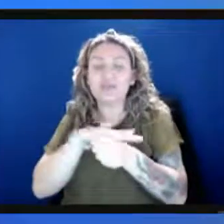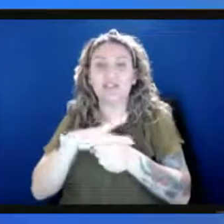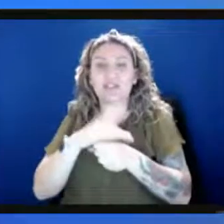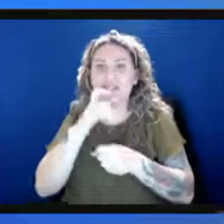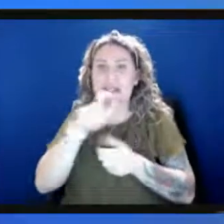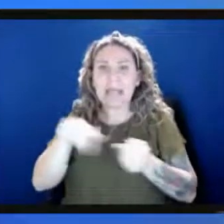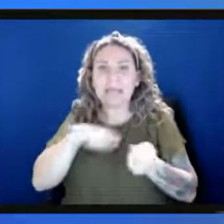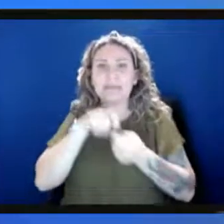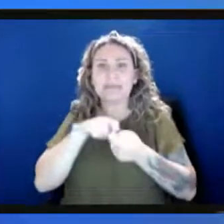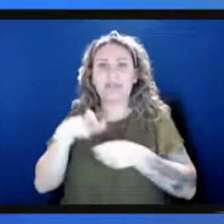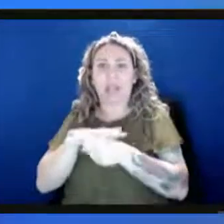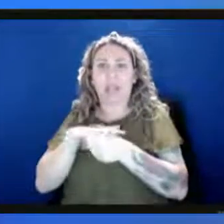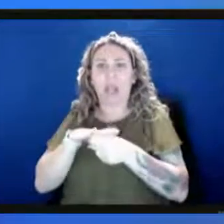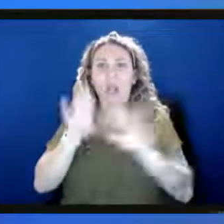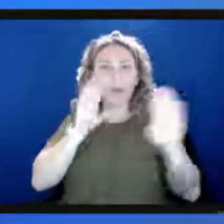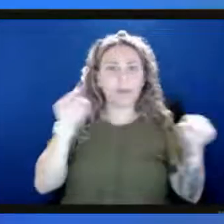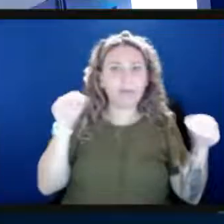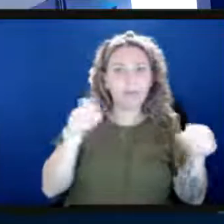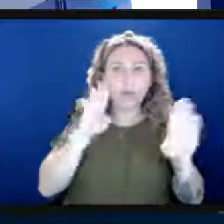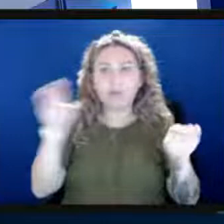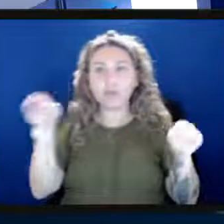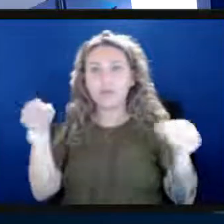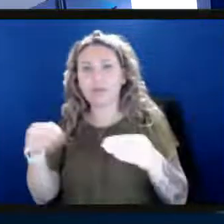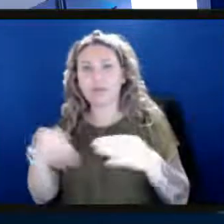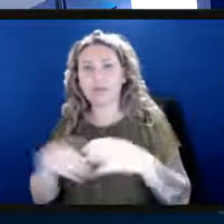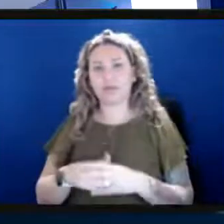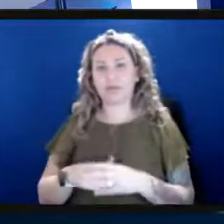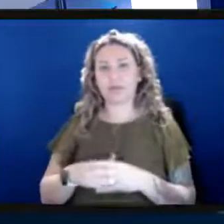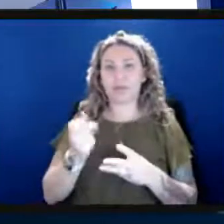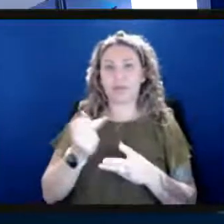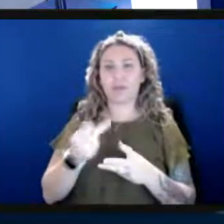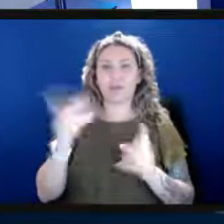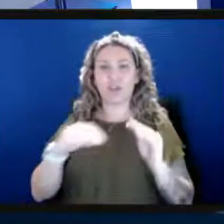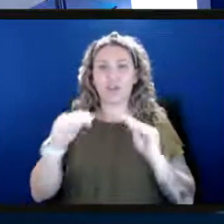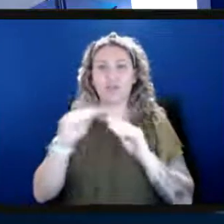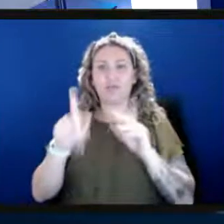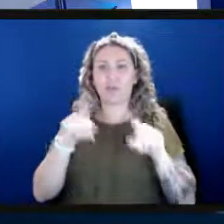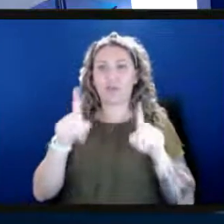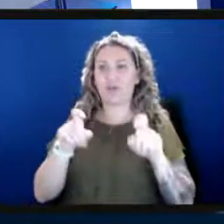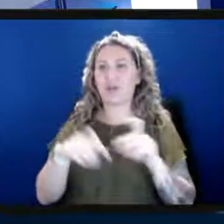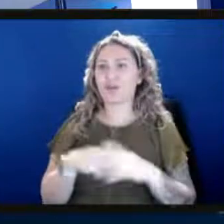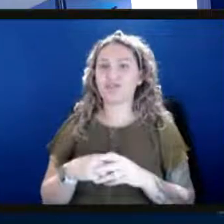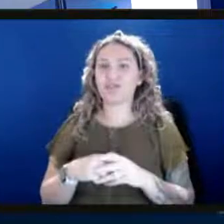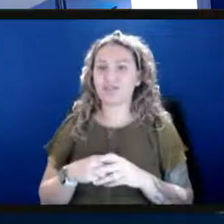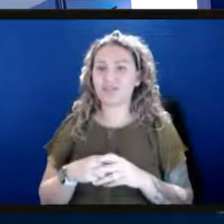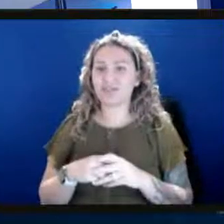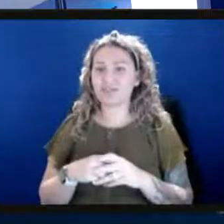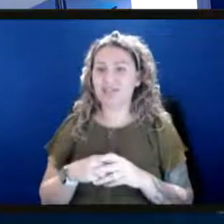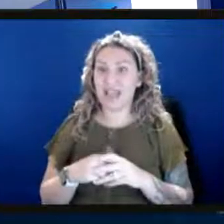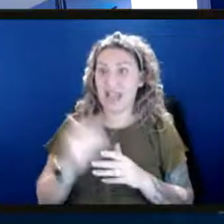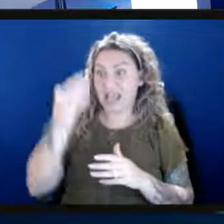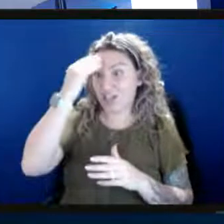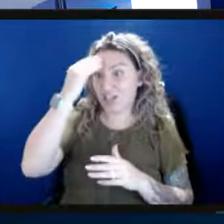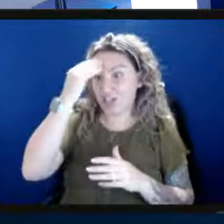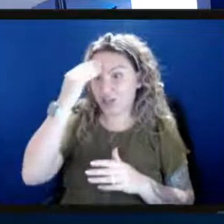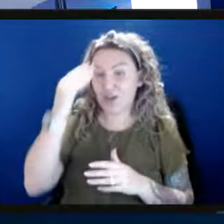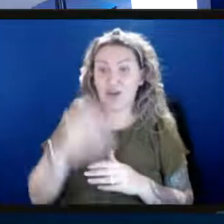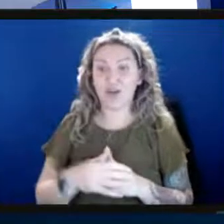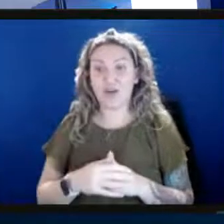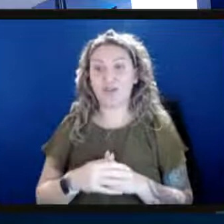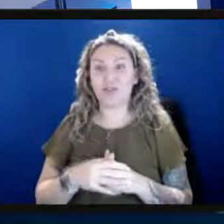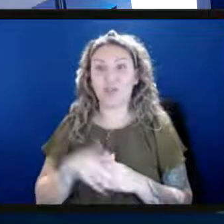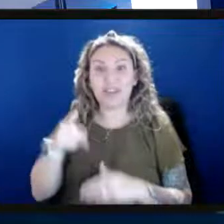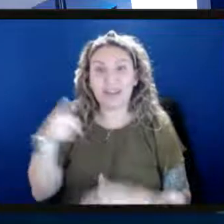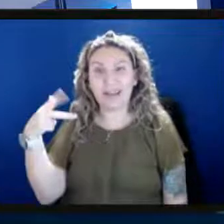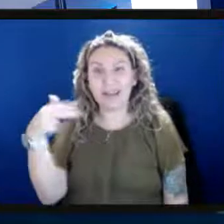we're just seeing stuff come from. Let's just do a couple of more questions as we're running up on time. I know. You'll have to cut me off, Jill, because